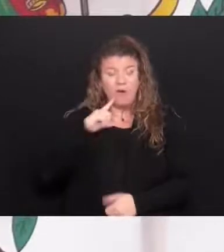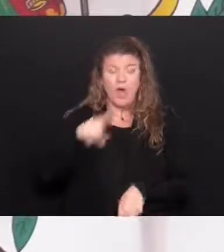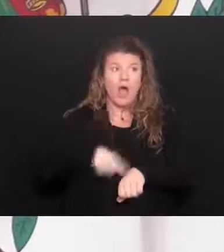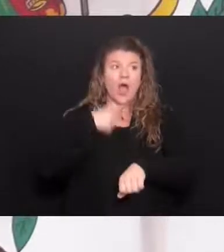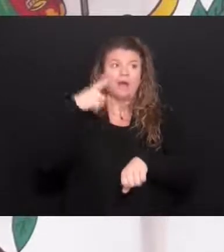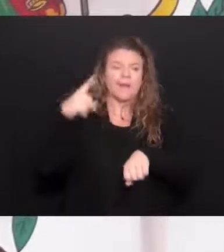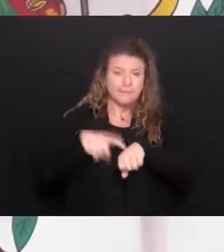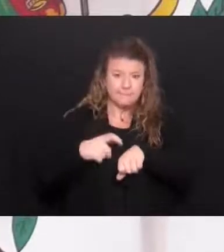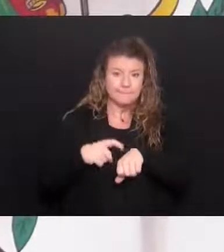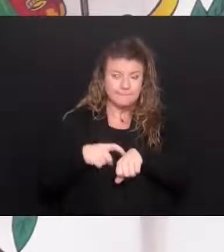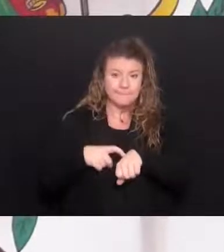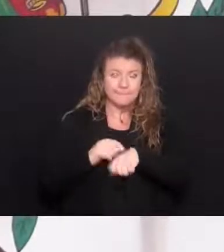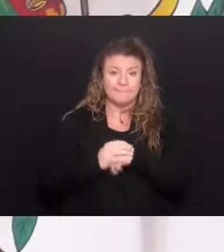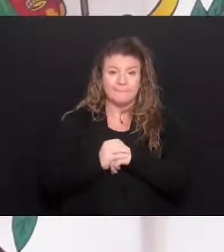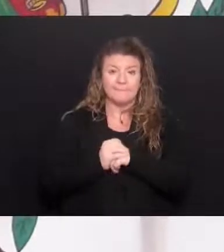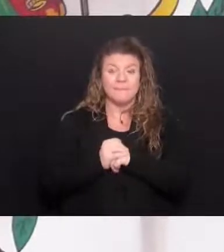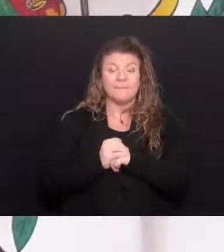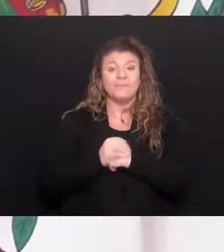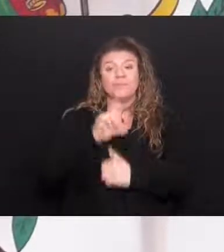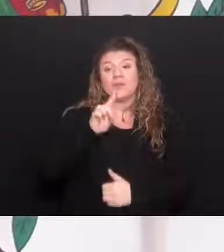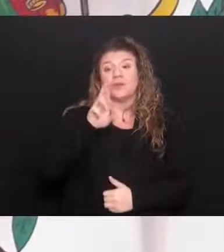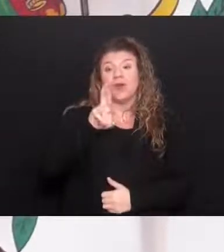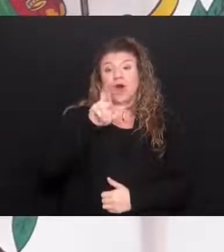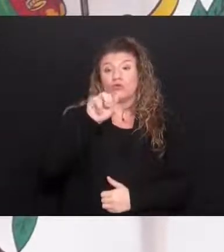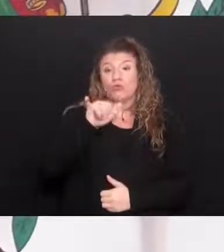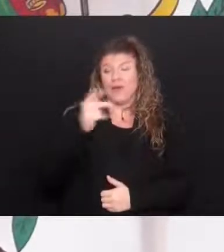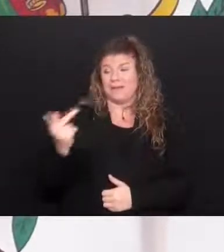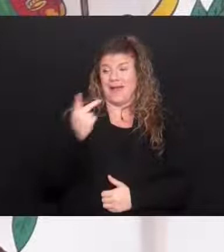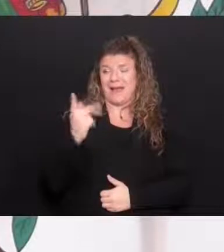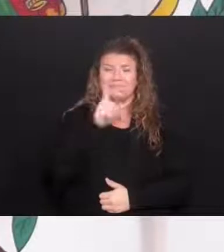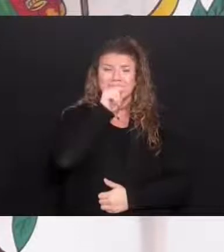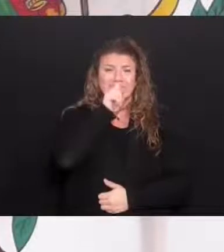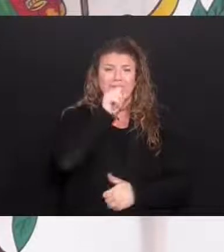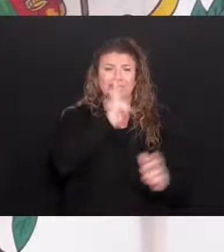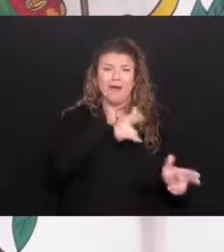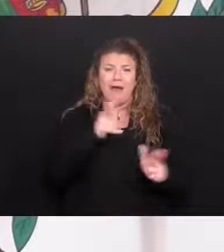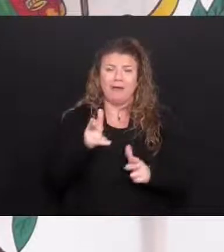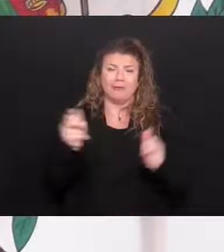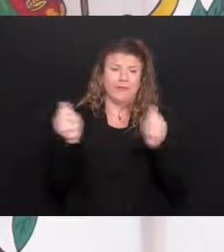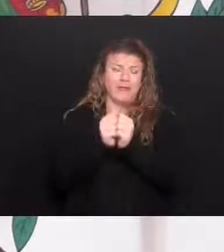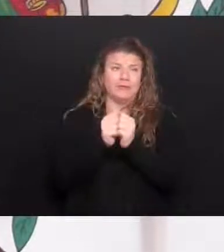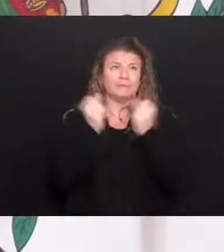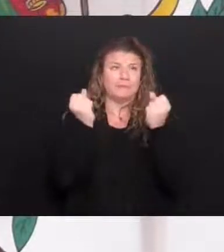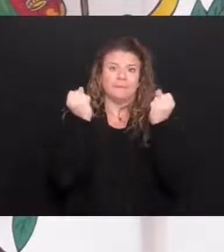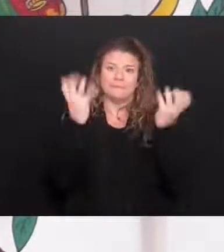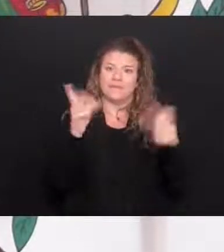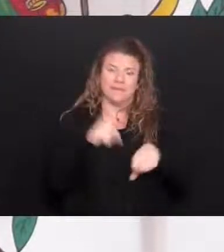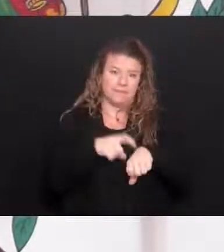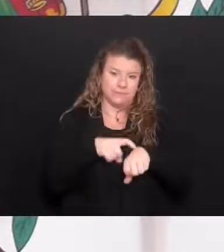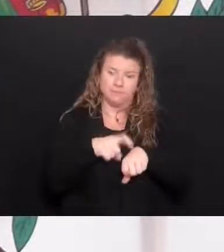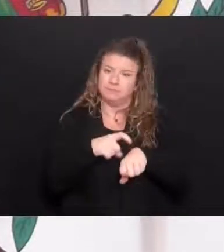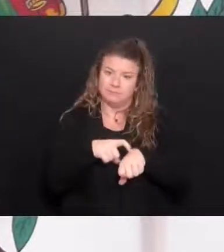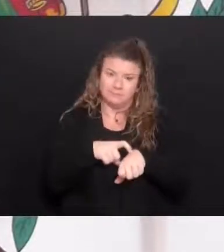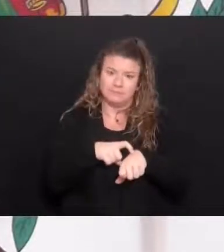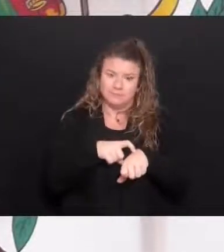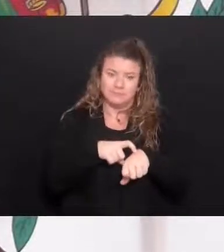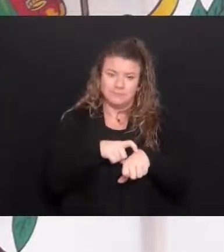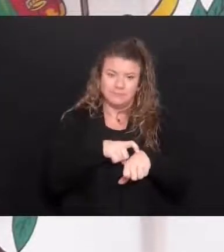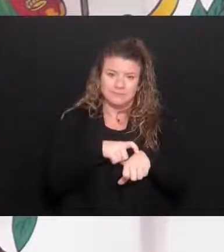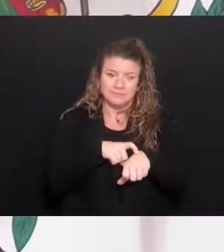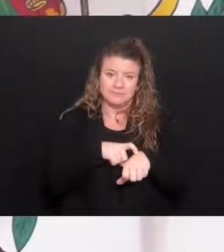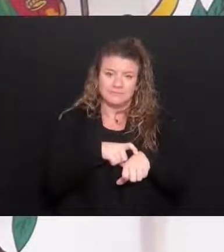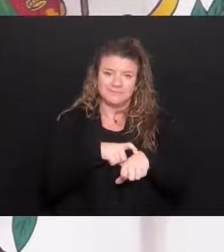long time. And Dr. Ray and I bird hunted together more than you can imagine. And